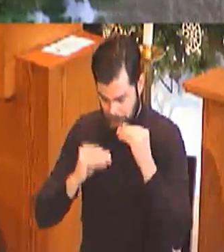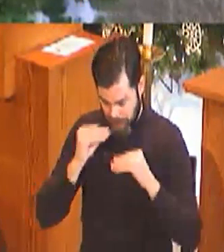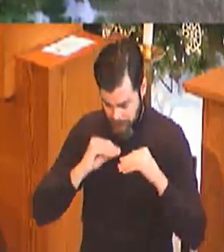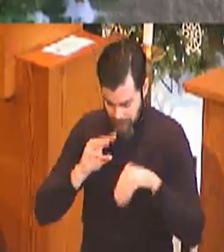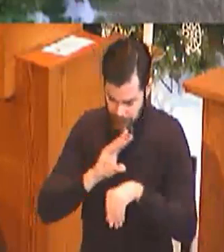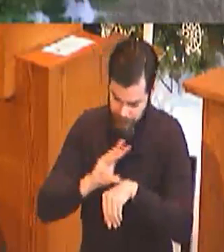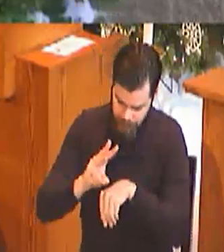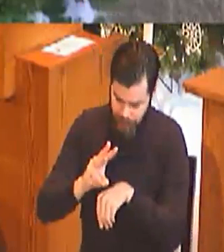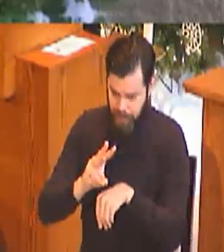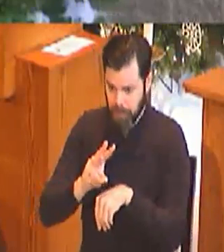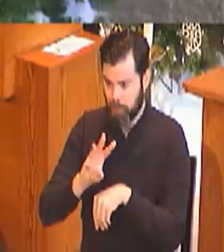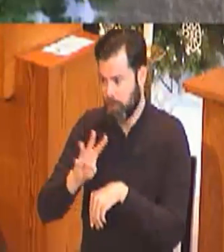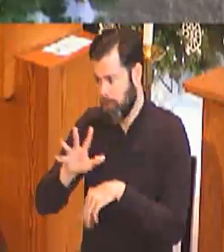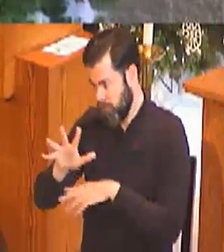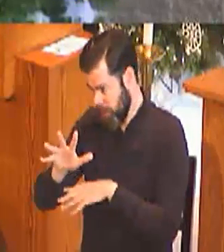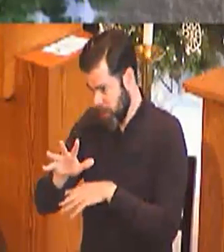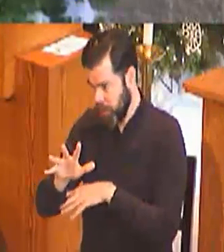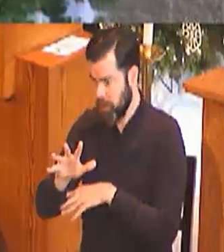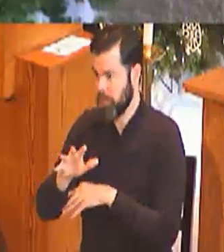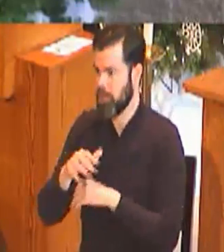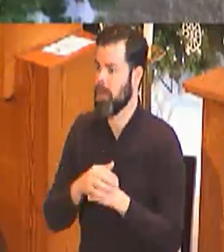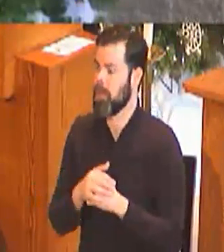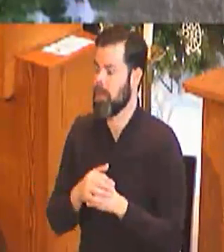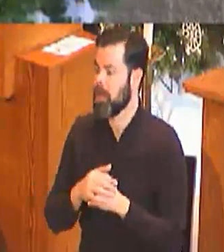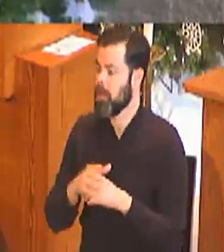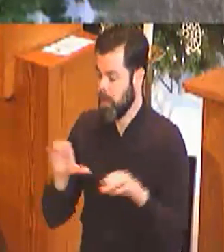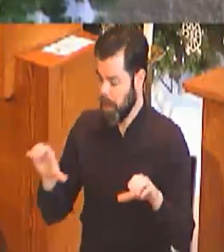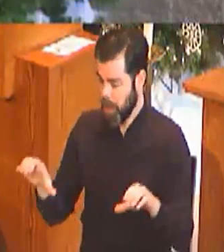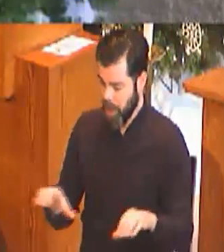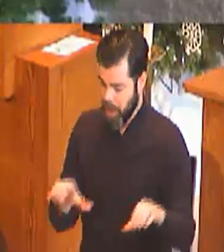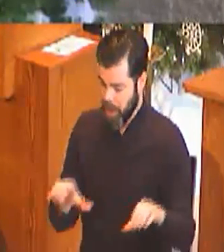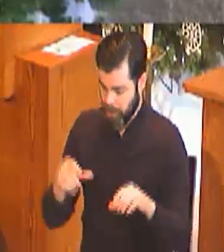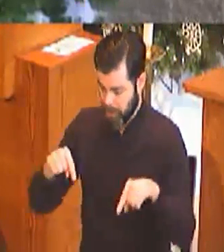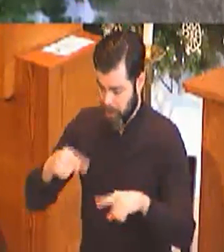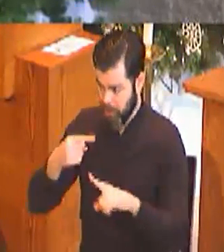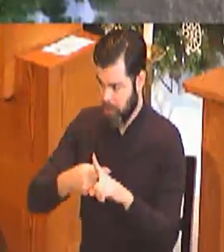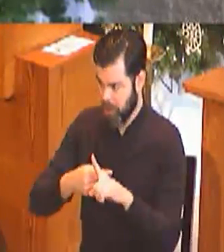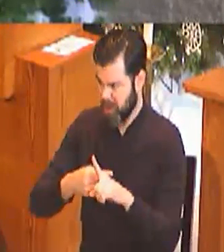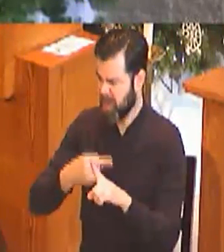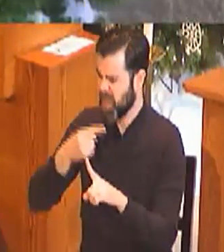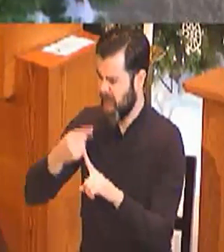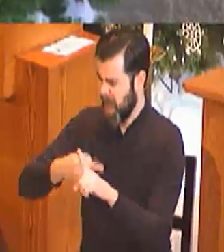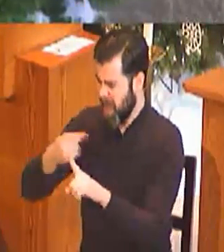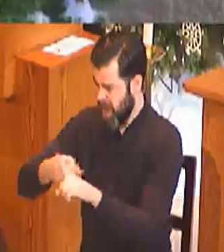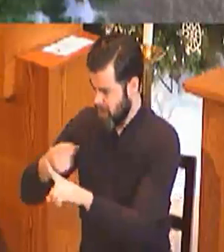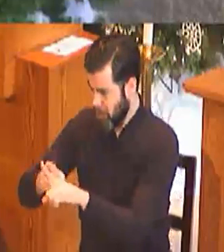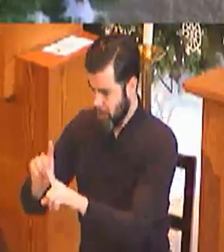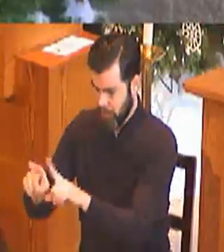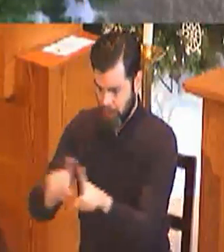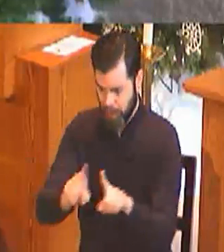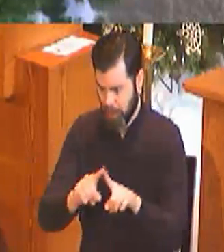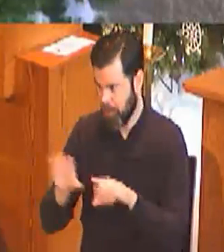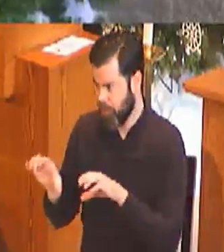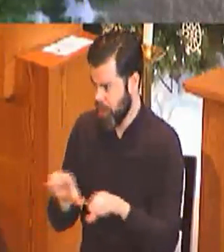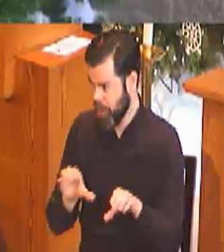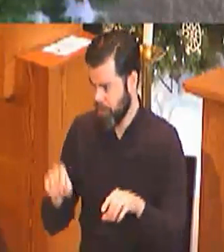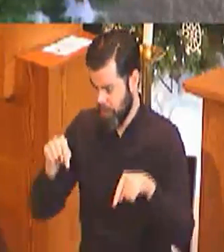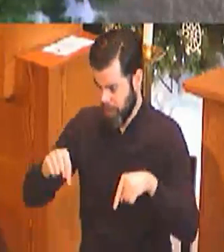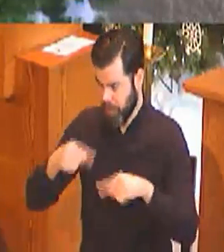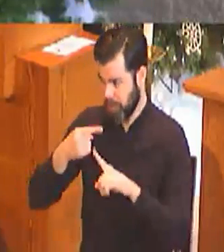have our wonderful activity for this month. There'll be a different activity each month, but oh my gosh, this is going to be